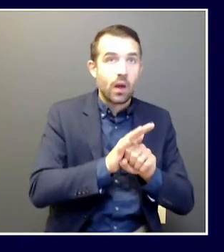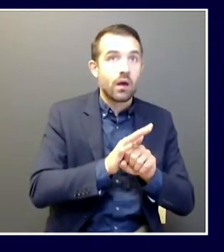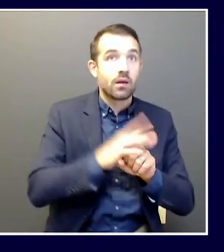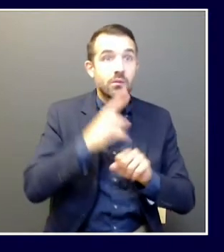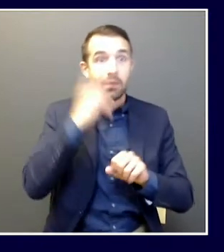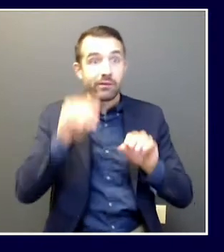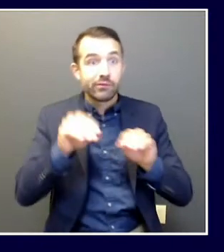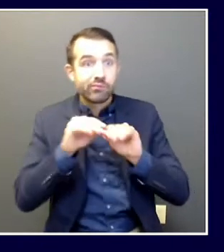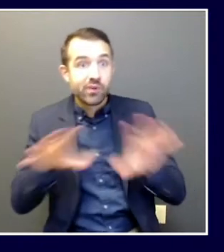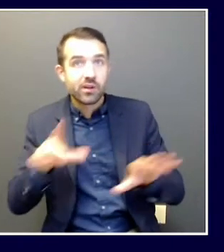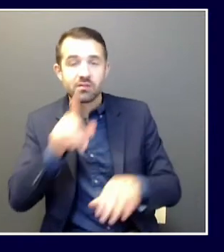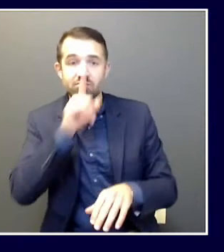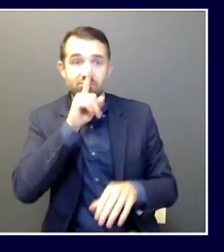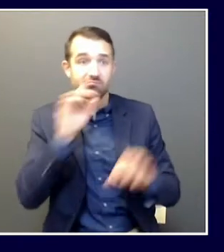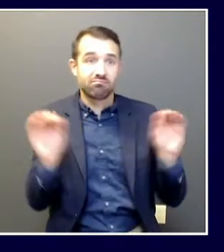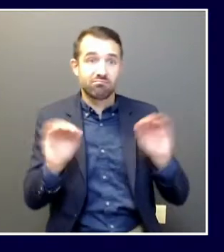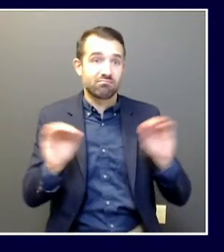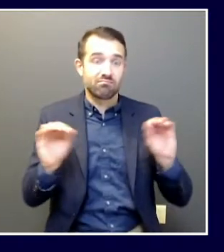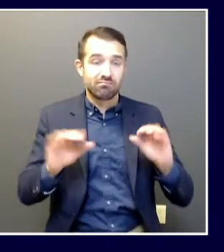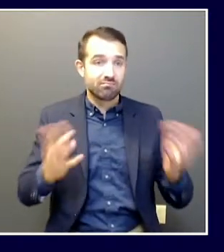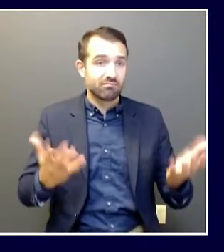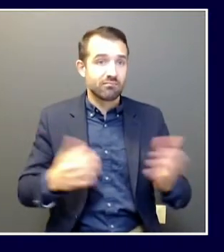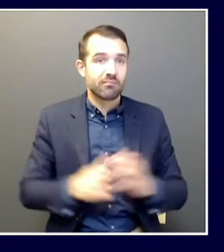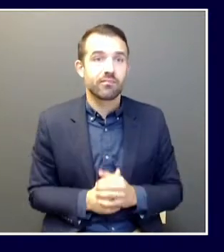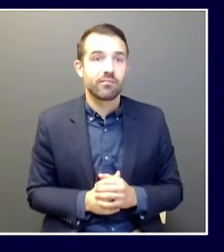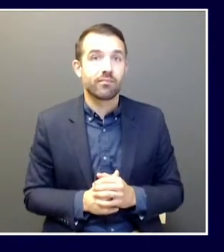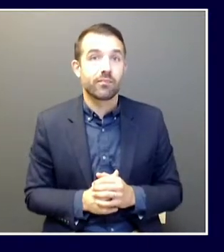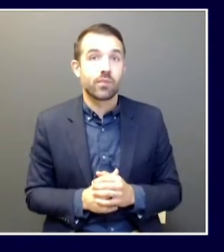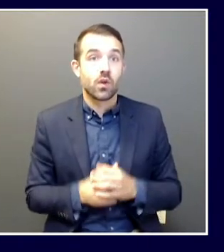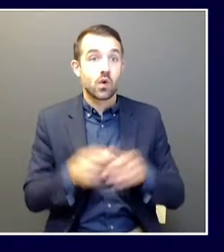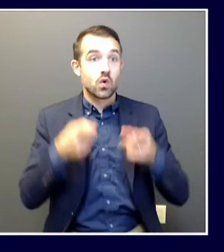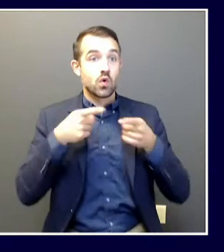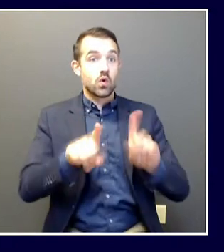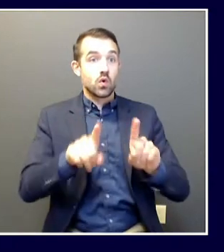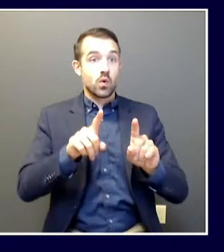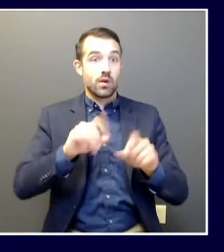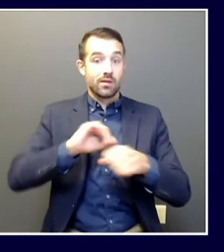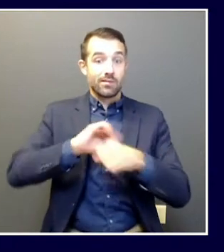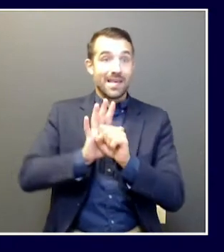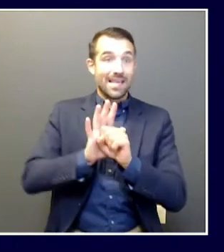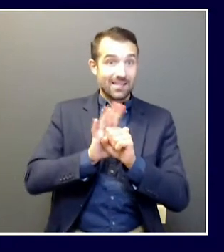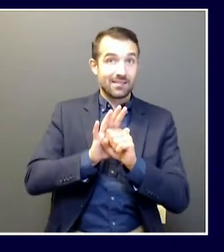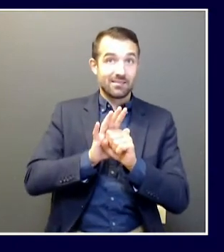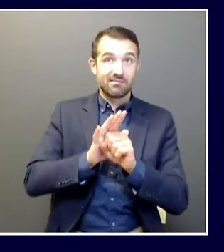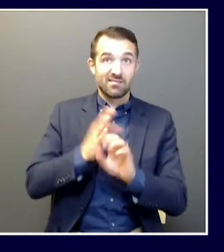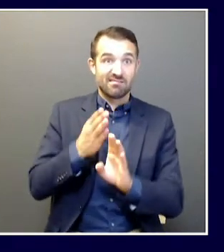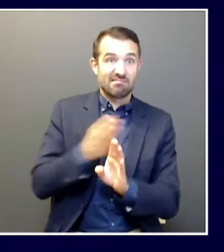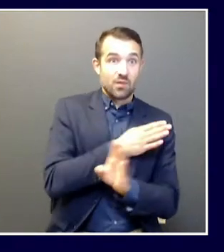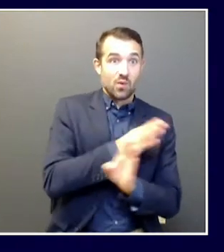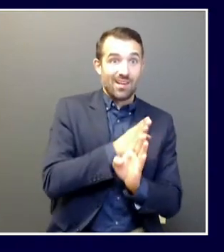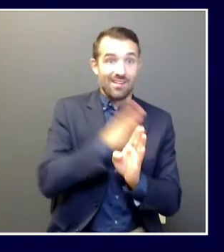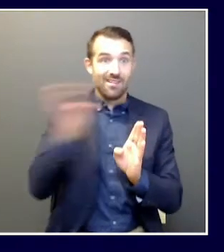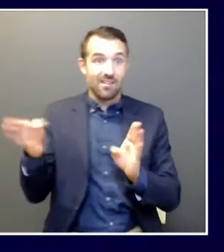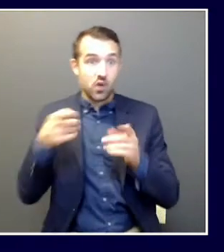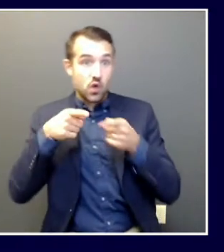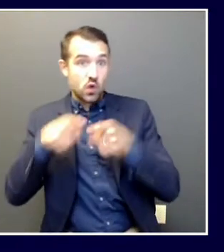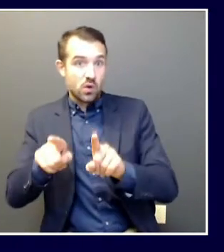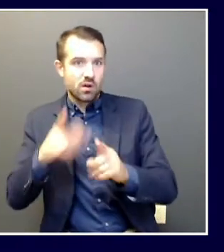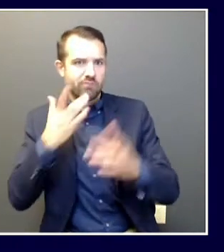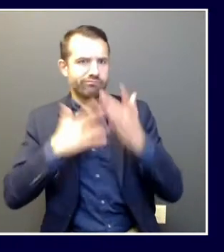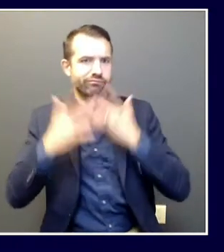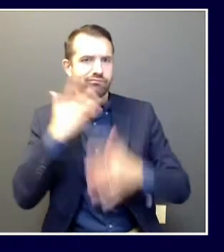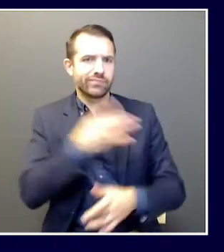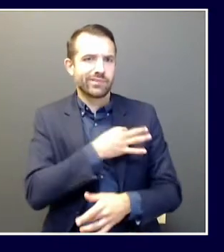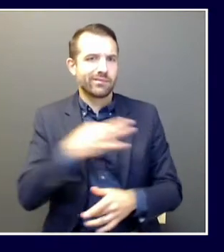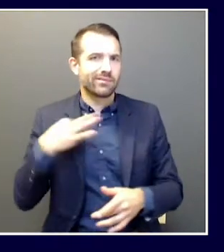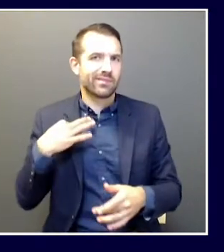we've seen on our healthcare system during the pandemic, but also before the pandemic. We've had healthcare shortage issues in Maine for